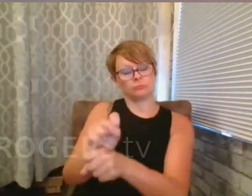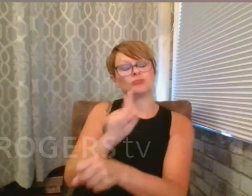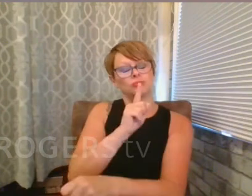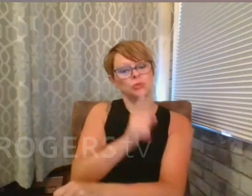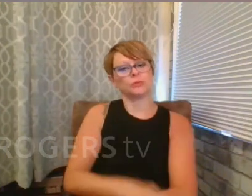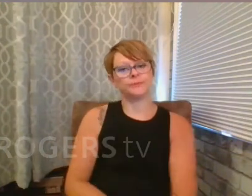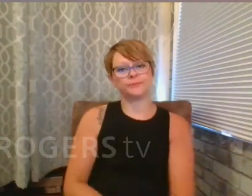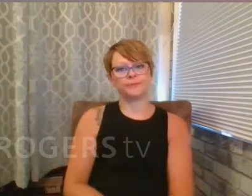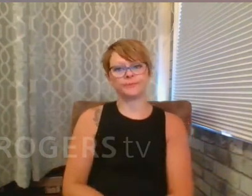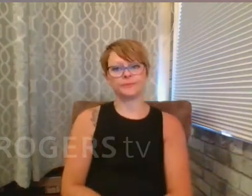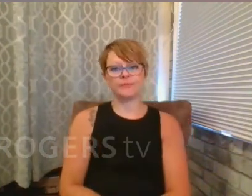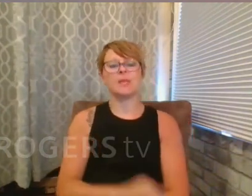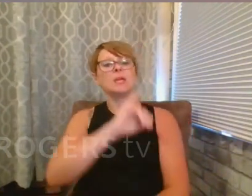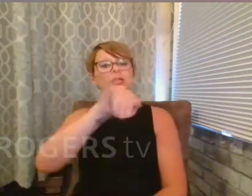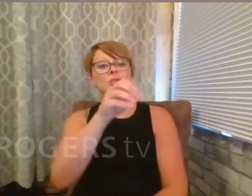Sure. Joe.